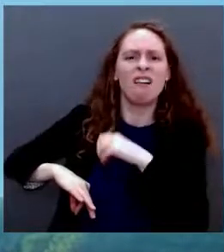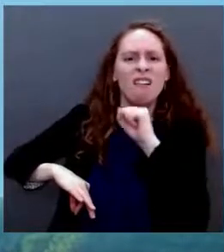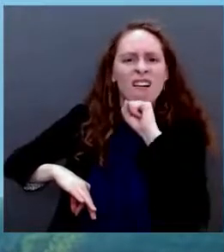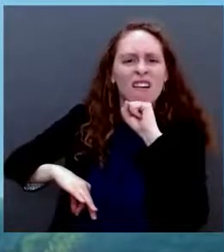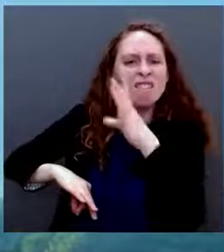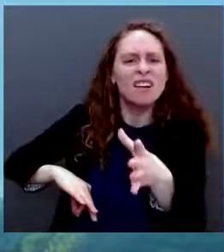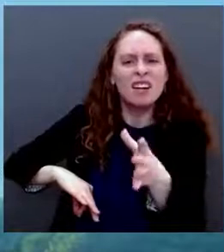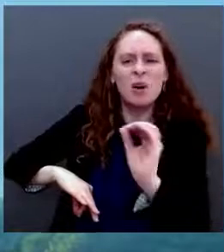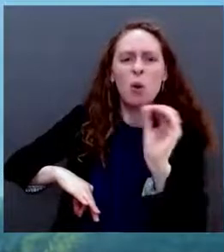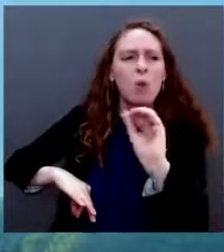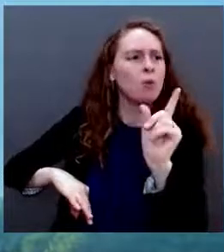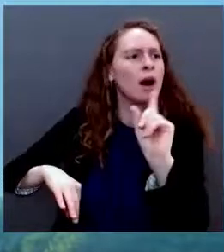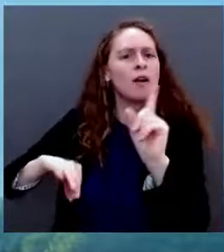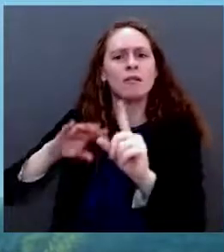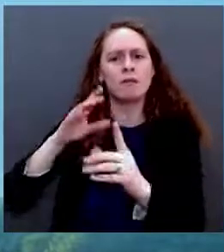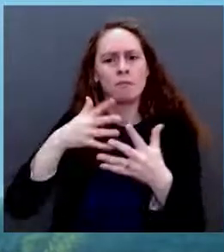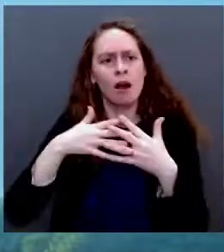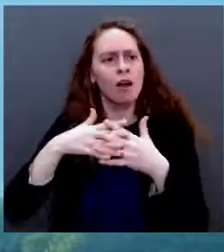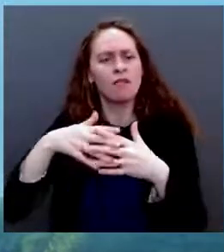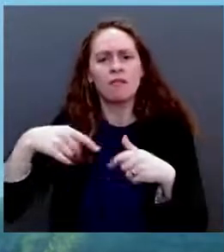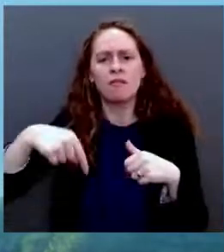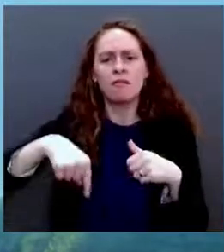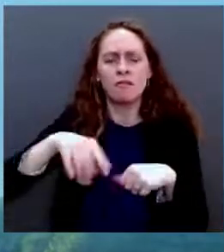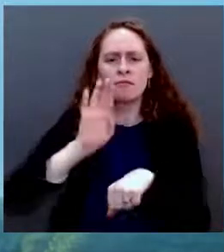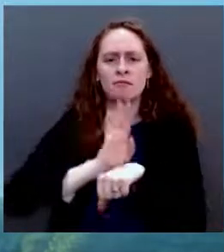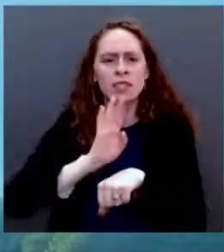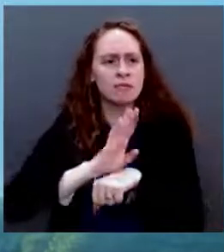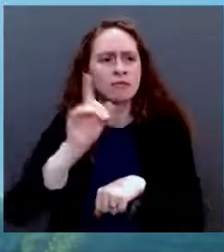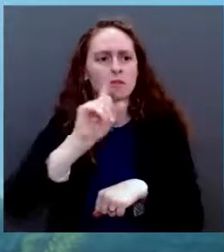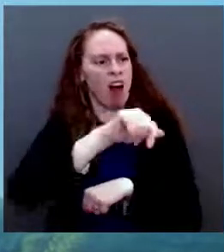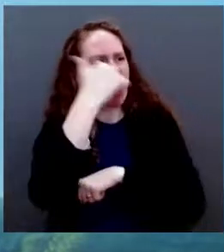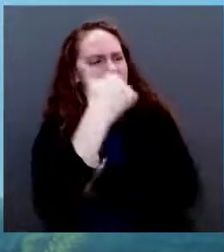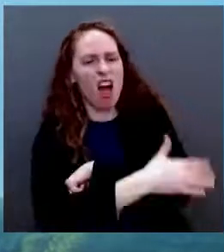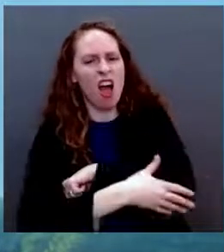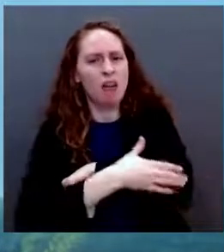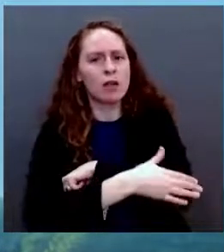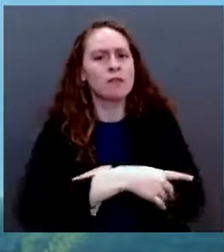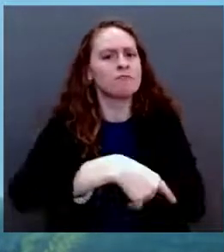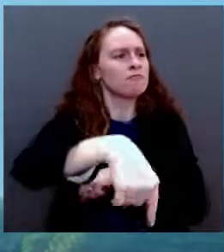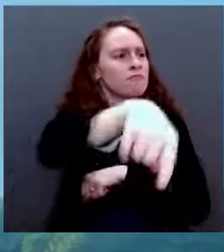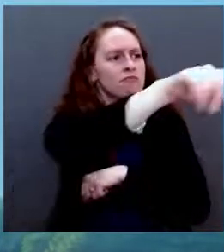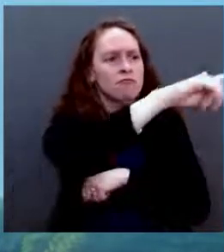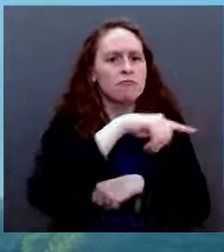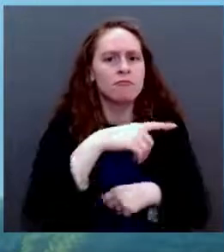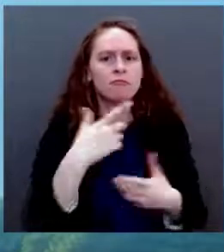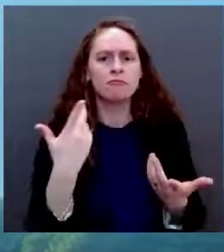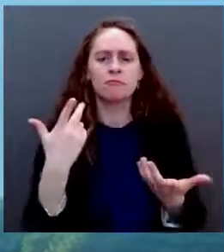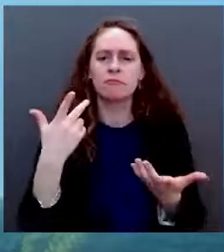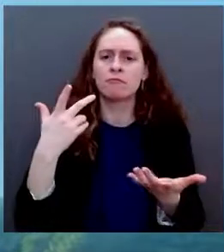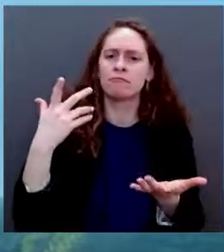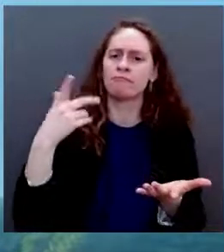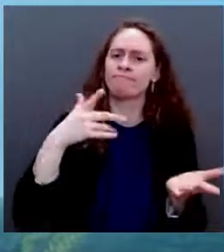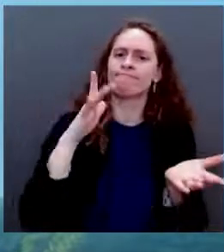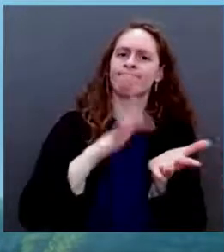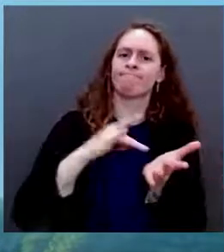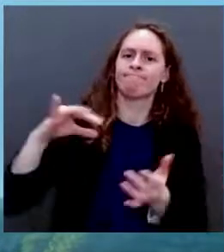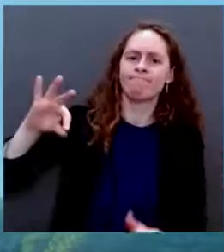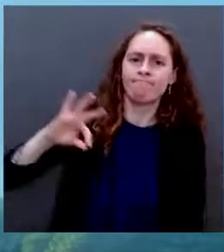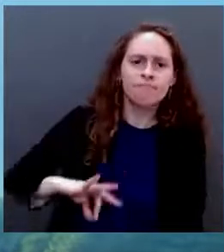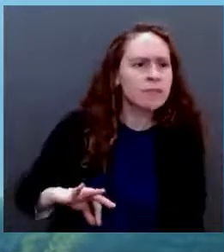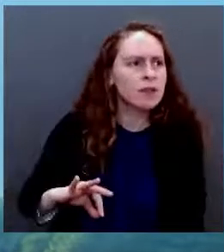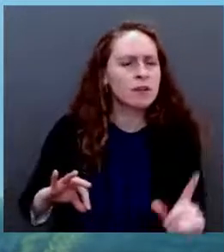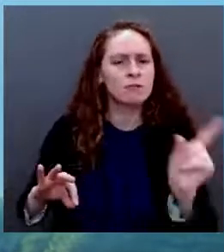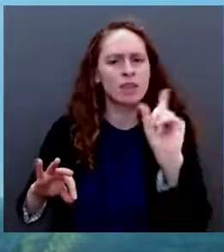about being able to have local processing done by local people and then sell directly to